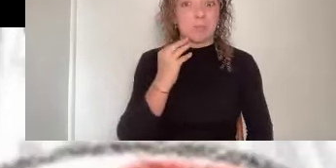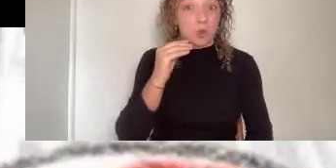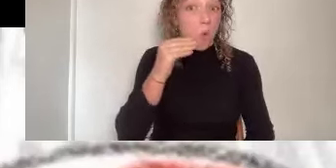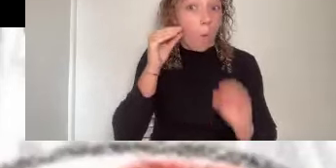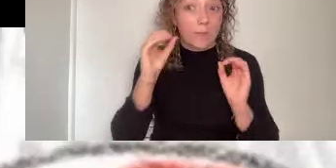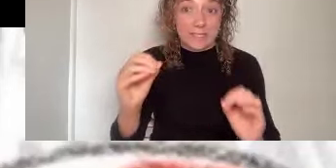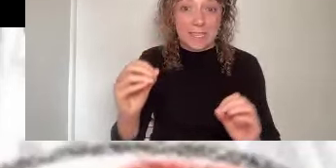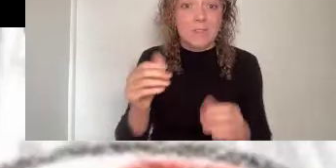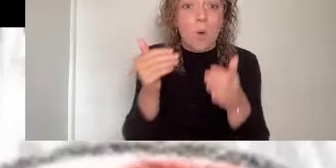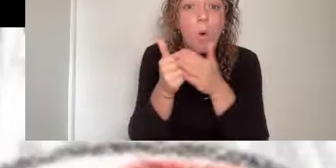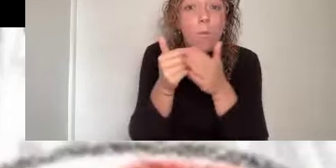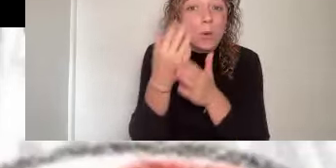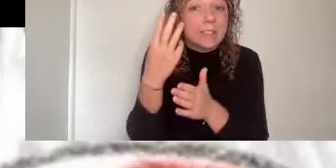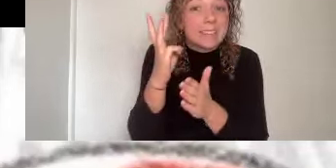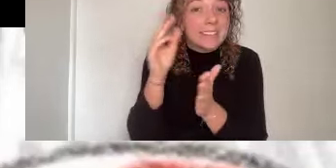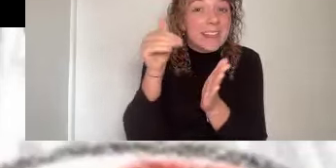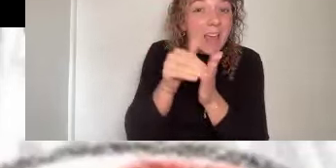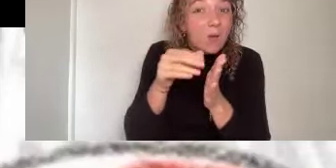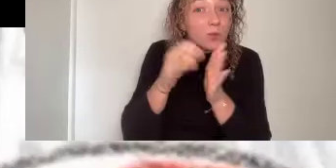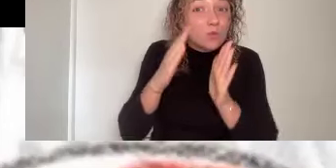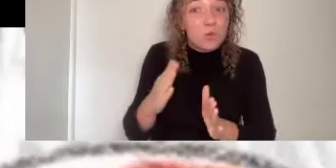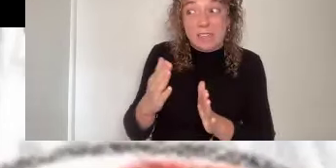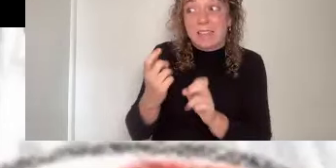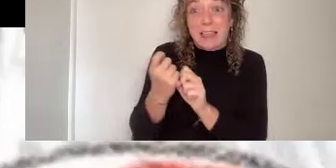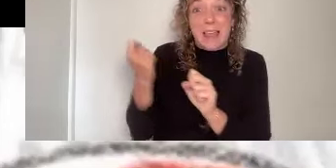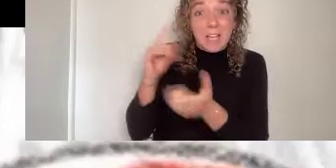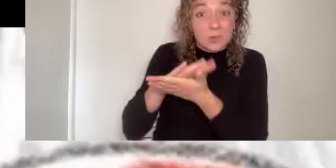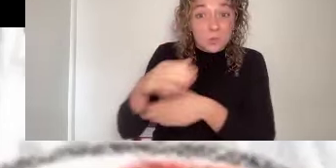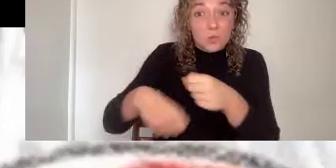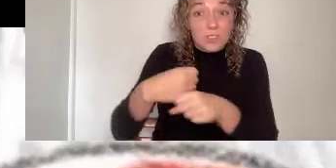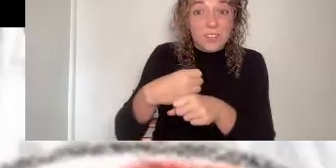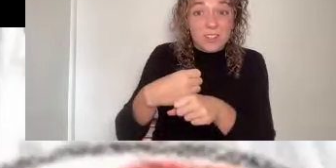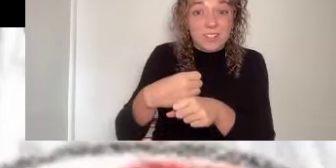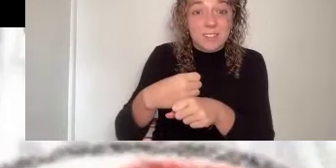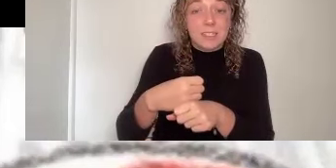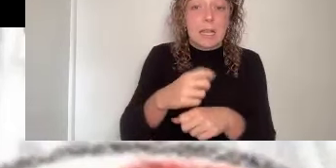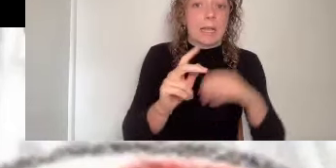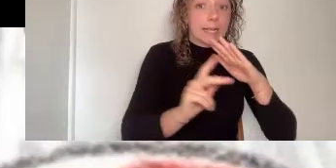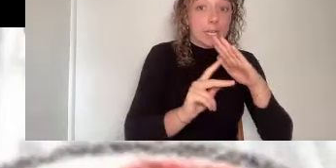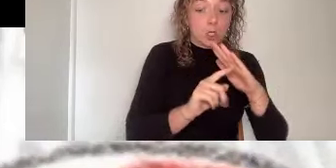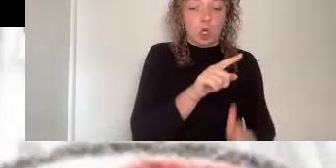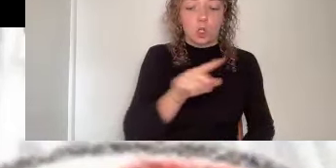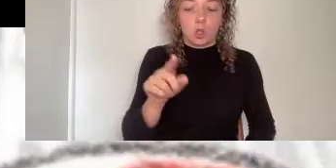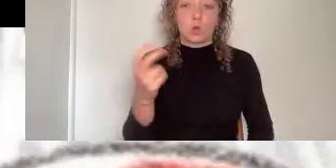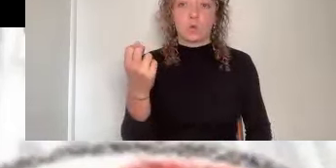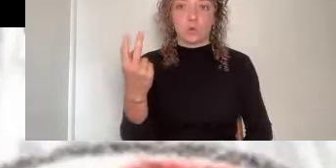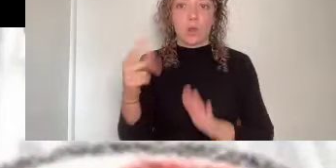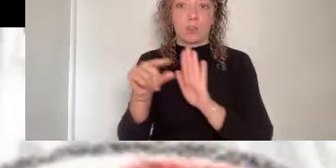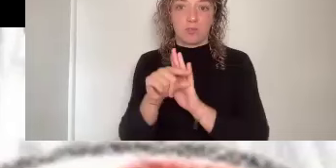Sacramento, we had almost 16,000 students last school year who were enrolled in kindergarten through the 12th